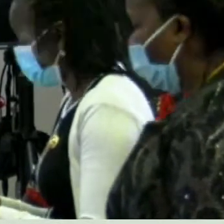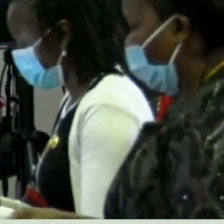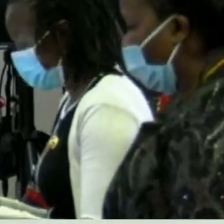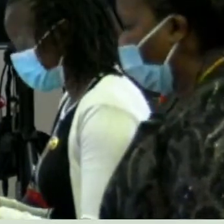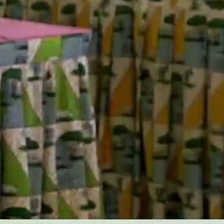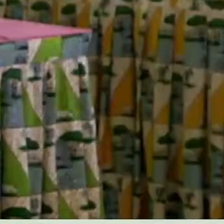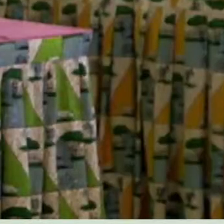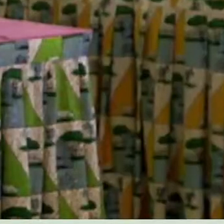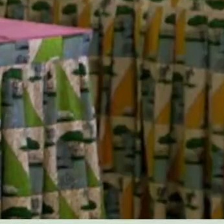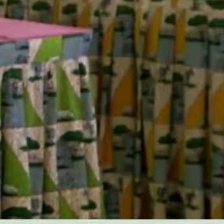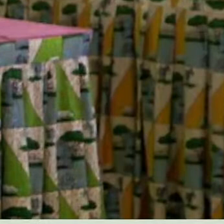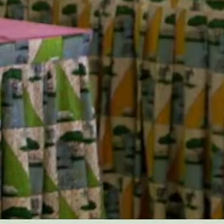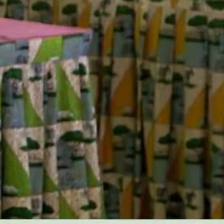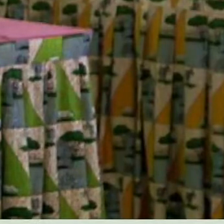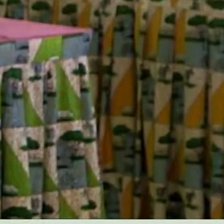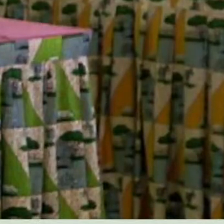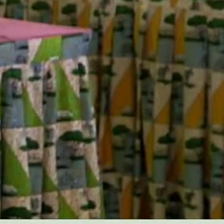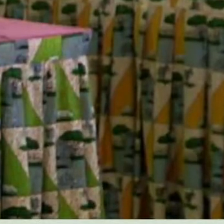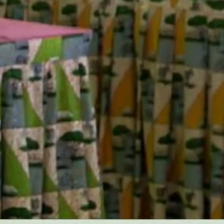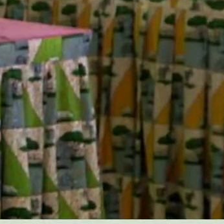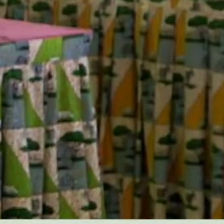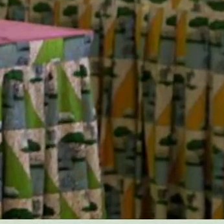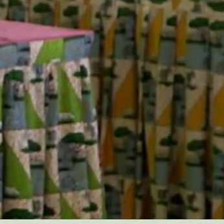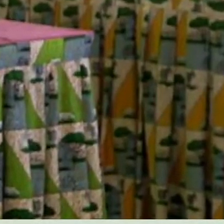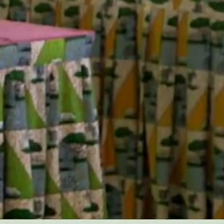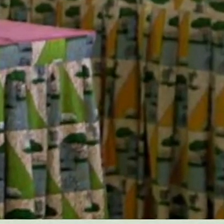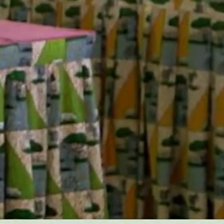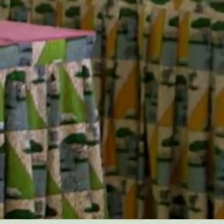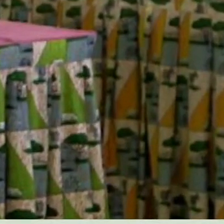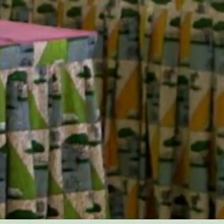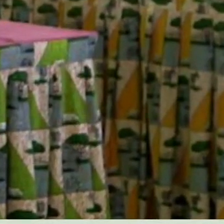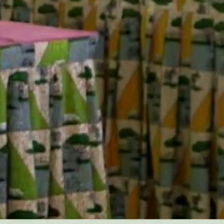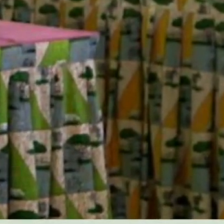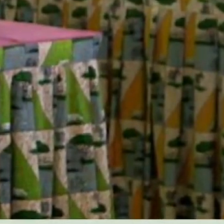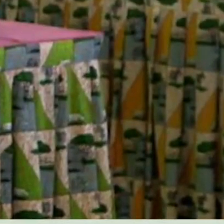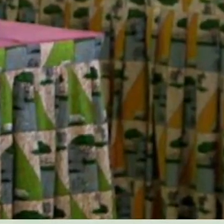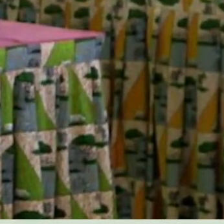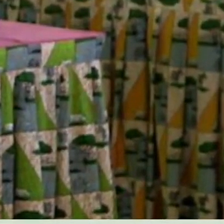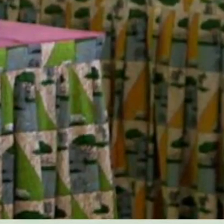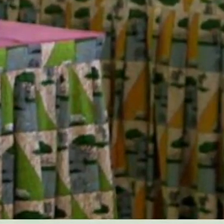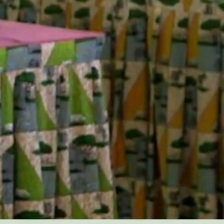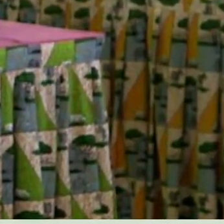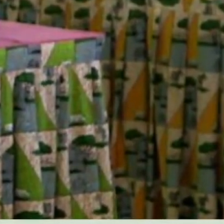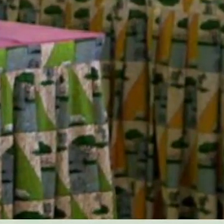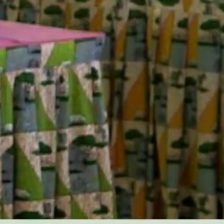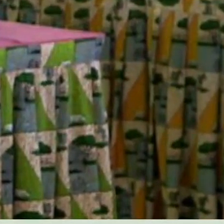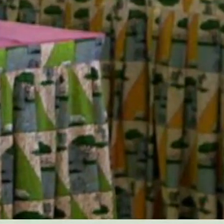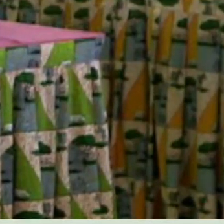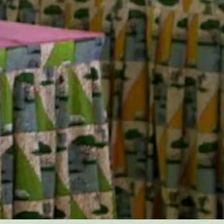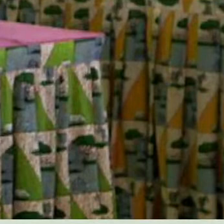Mr. Walid Badawi, UNDP representative, resident representative to Kenya,